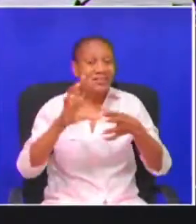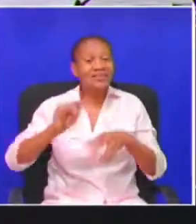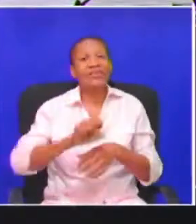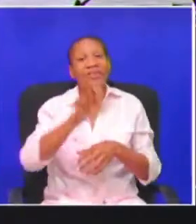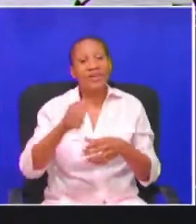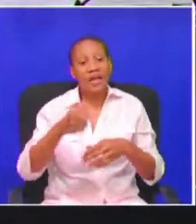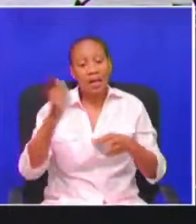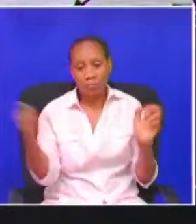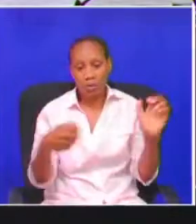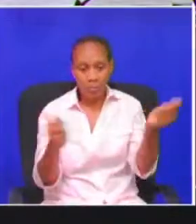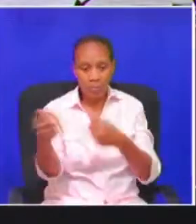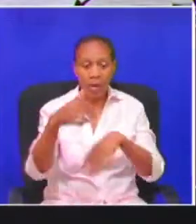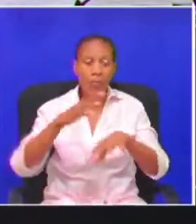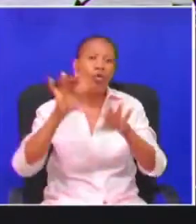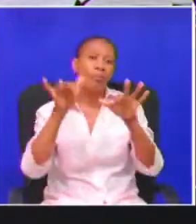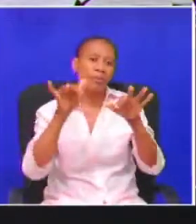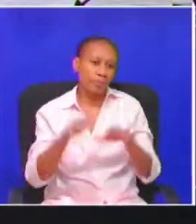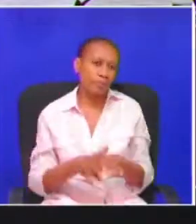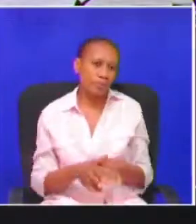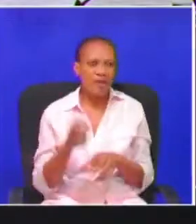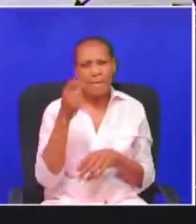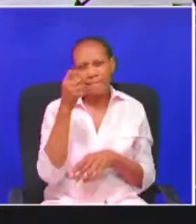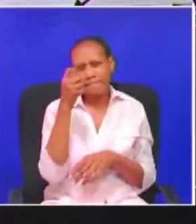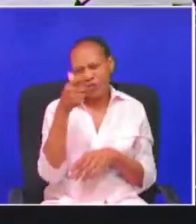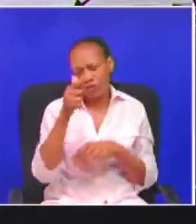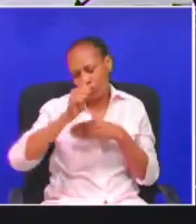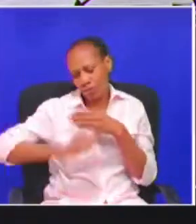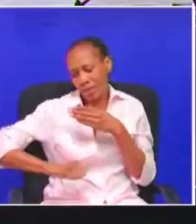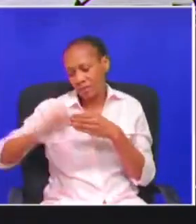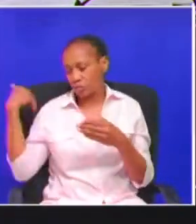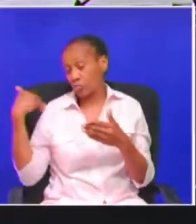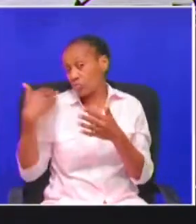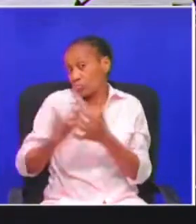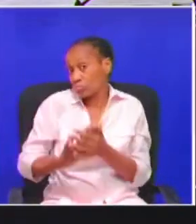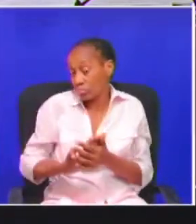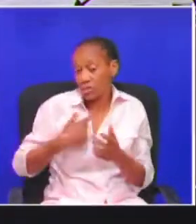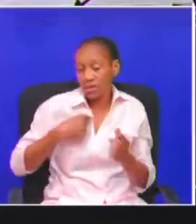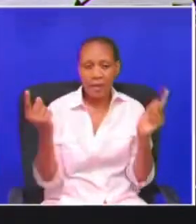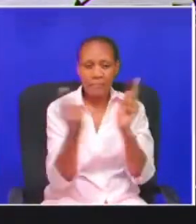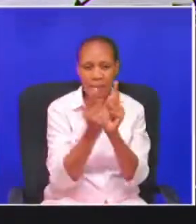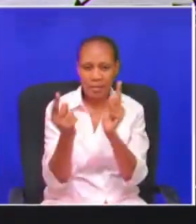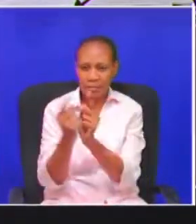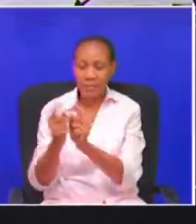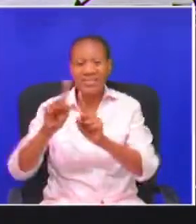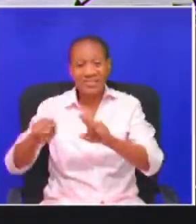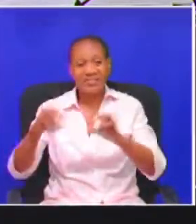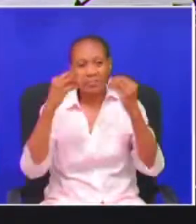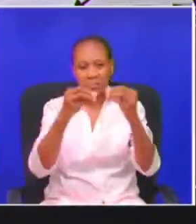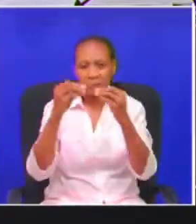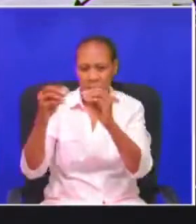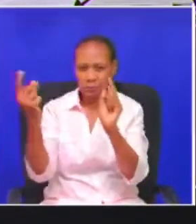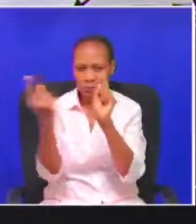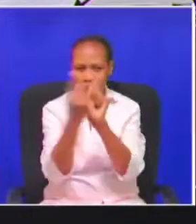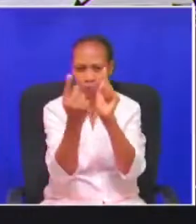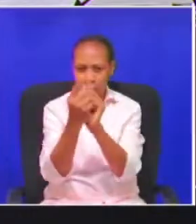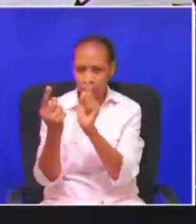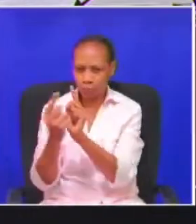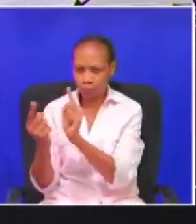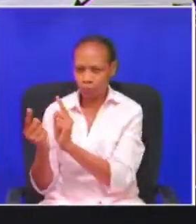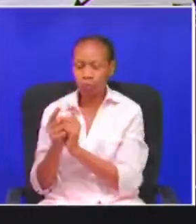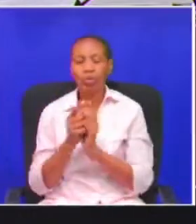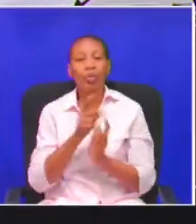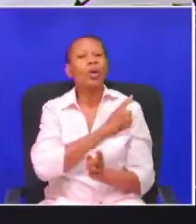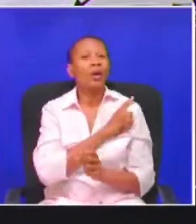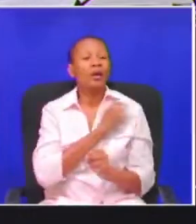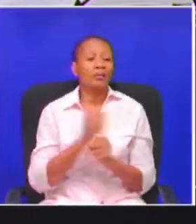employment. Over the past few months, I have personally engaged with many investors to ensure that